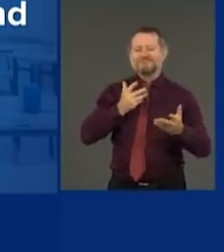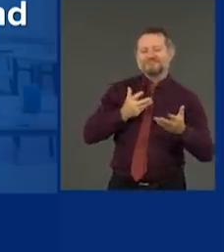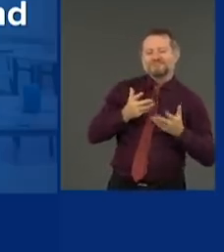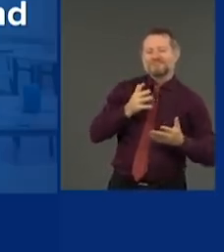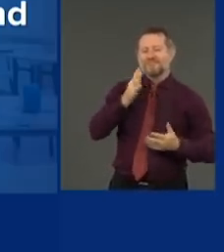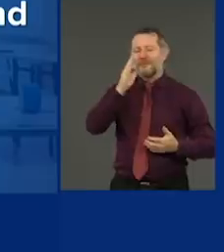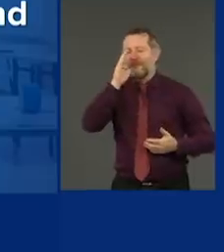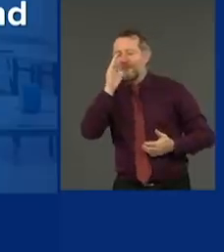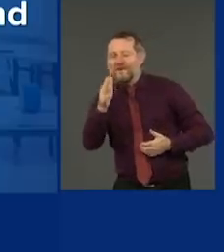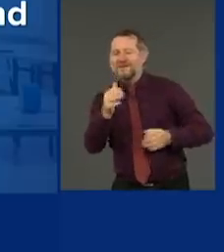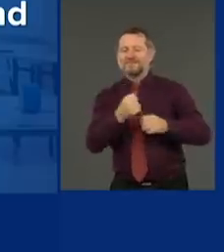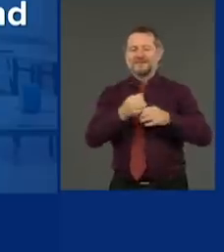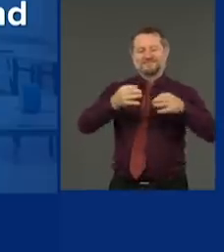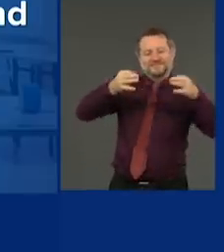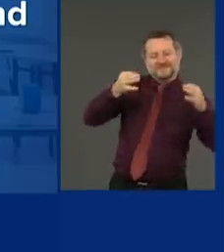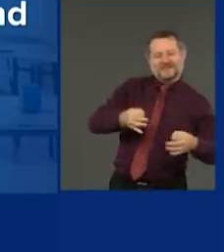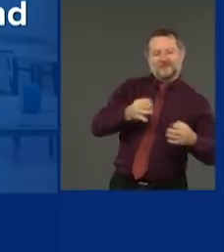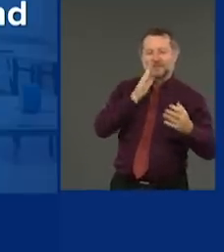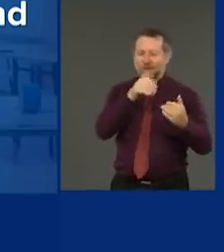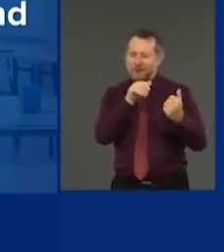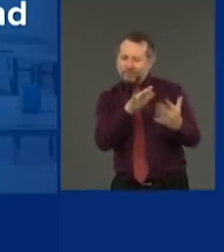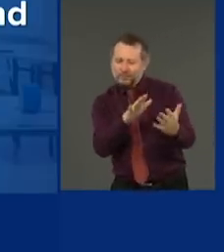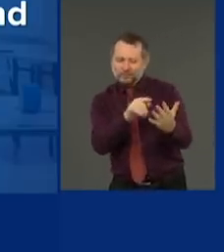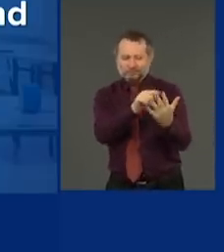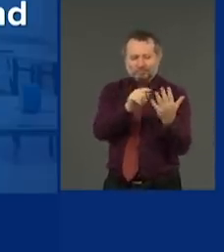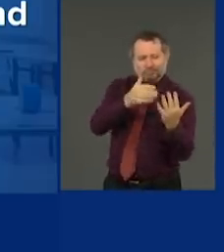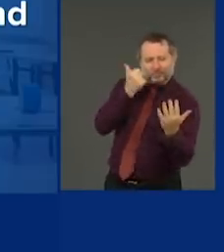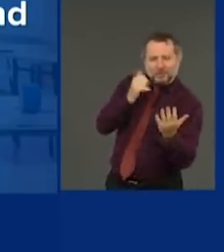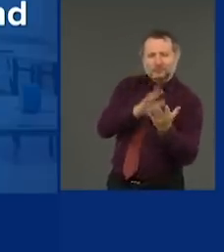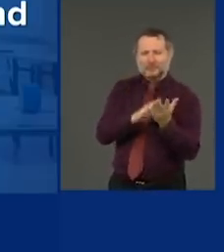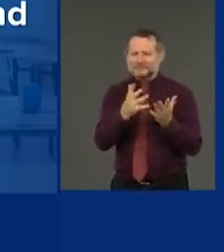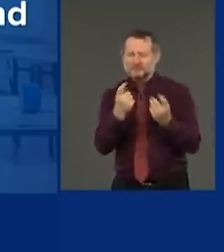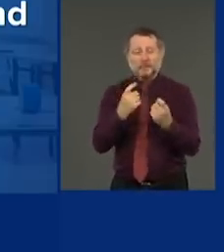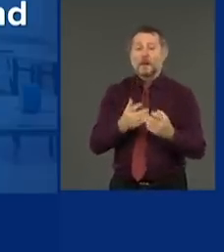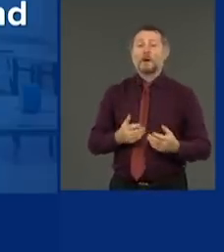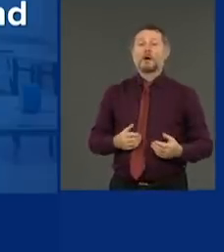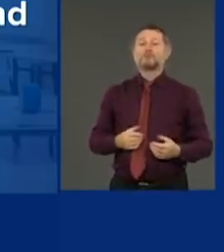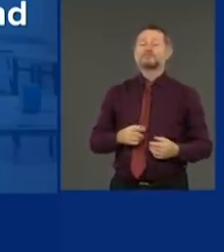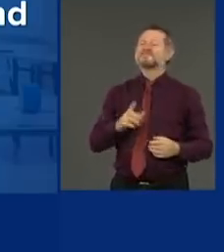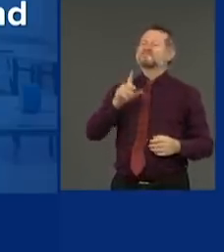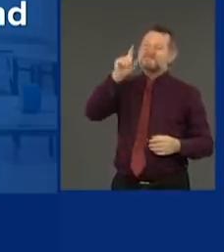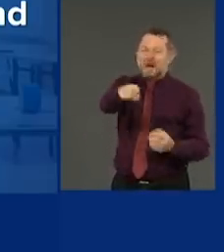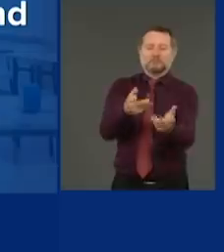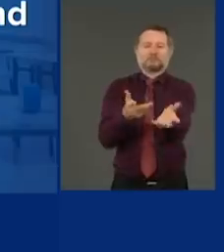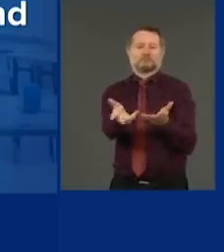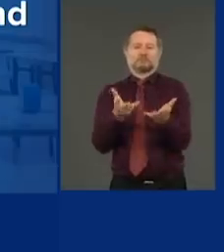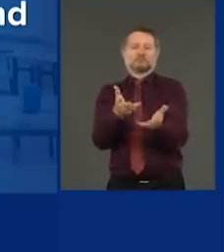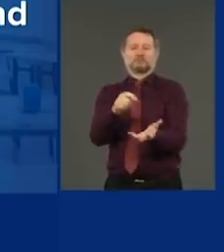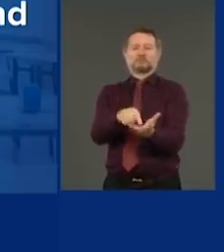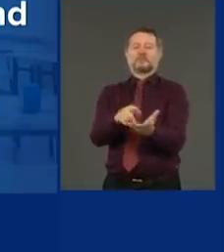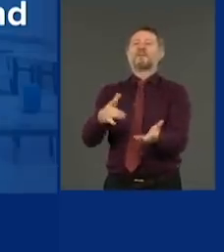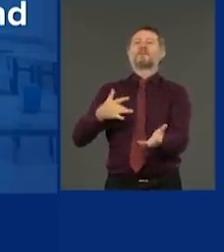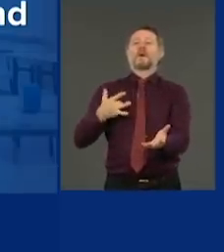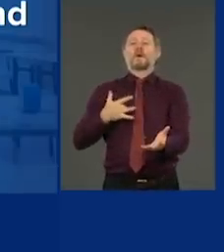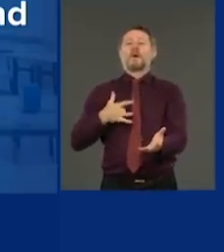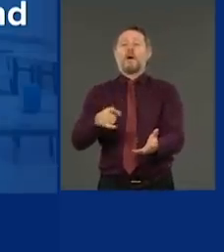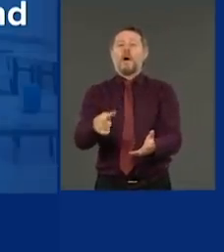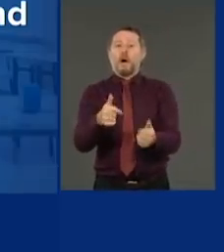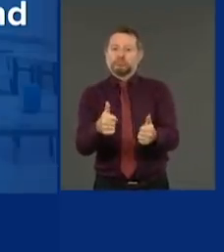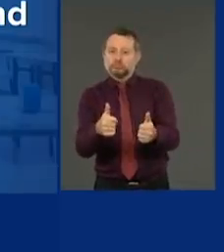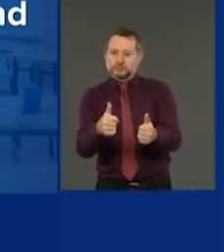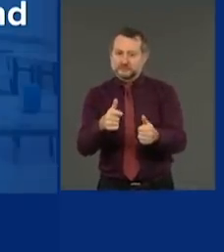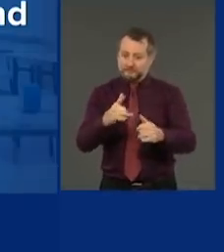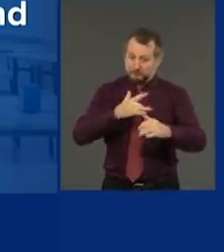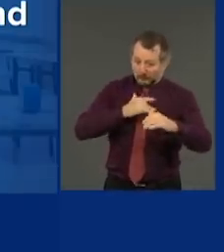consultation, because those have to be the people who feel good about